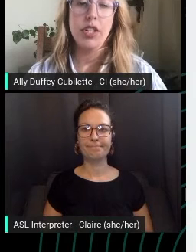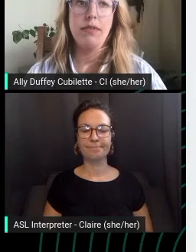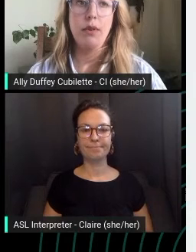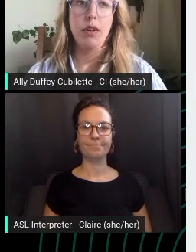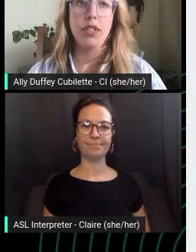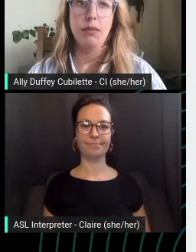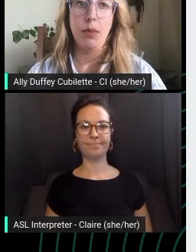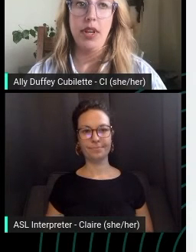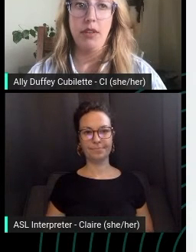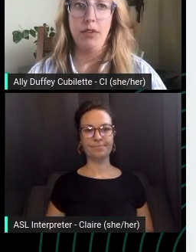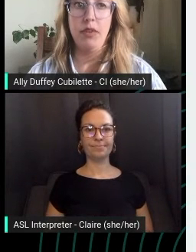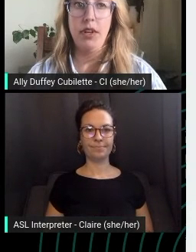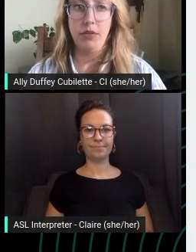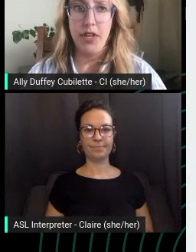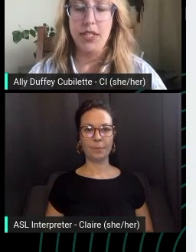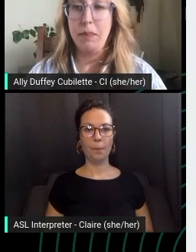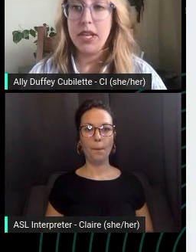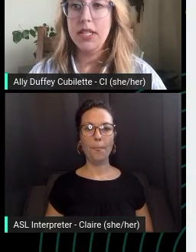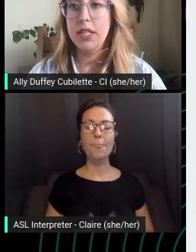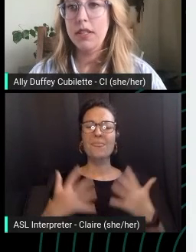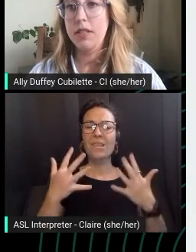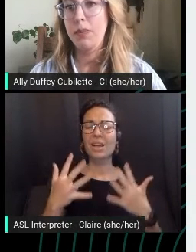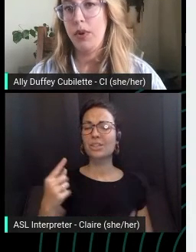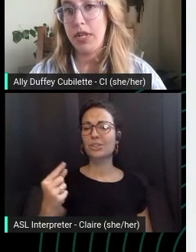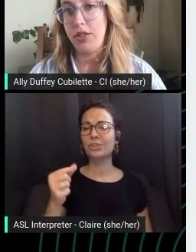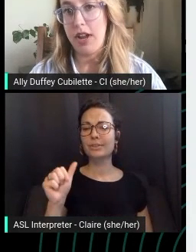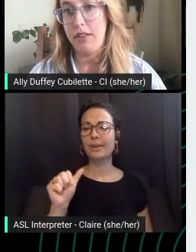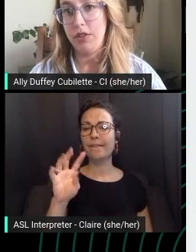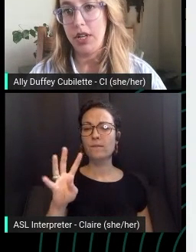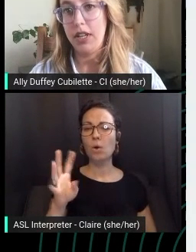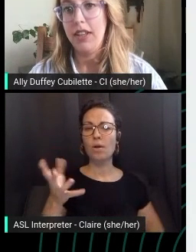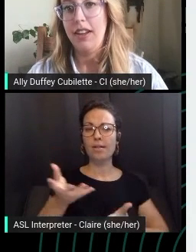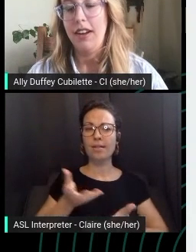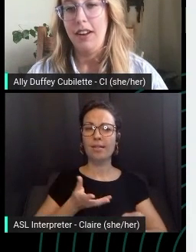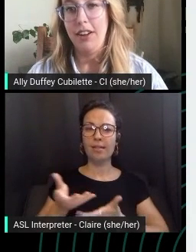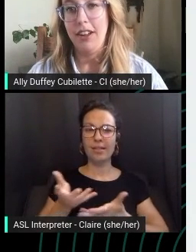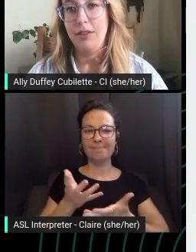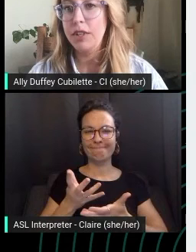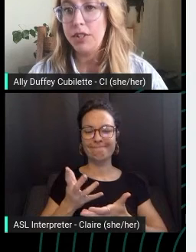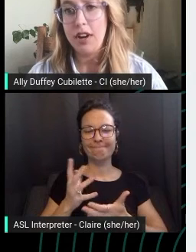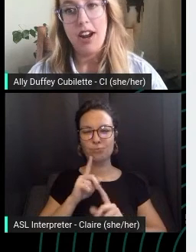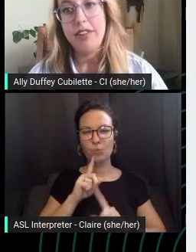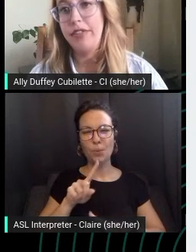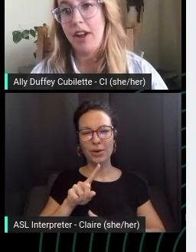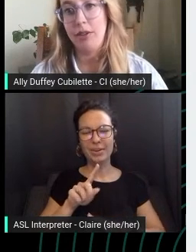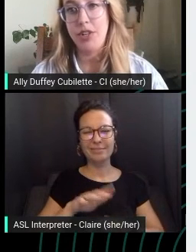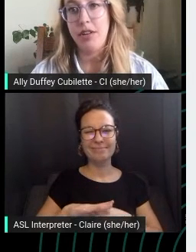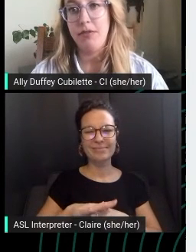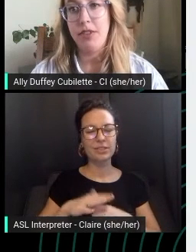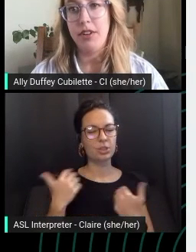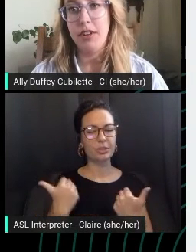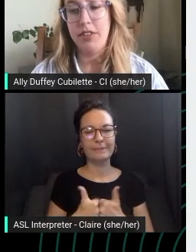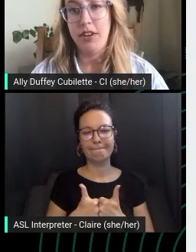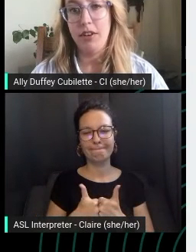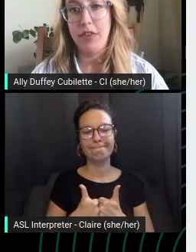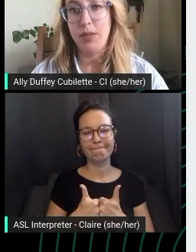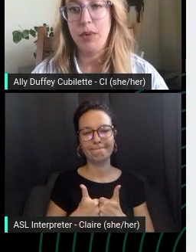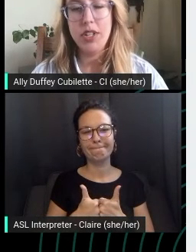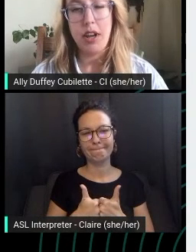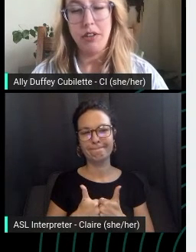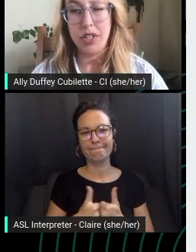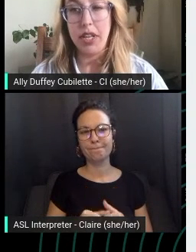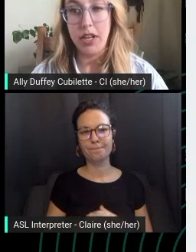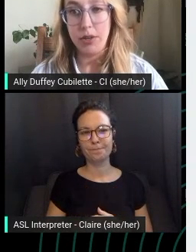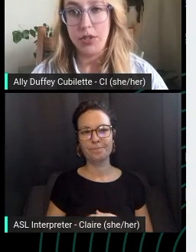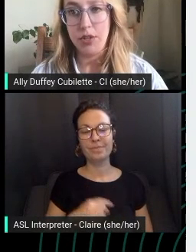Unfortunately, GA4's reporting interface makes this pretty challenging. And real talk, I have found the interface